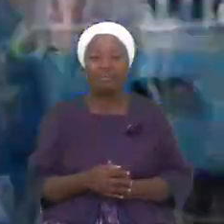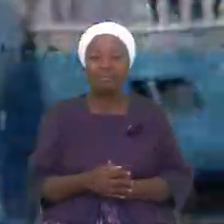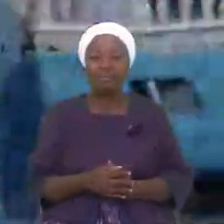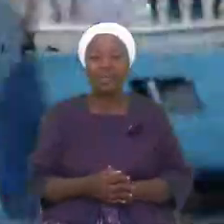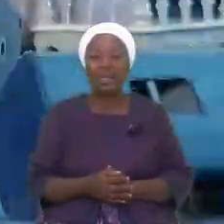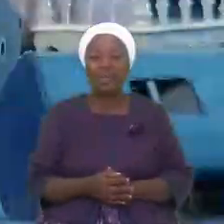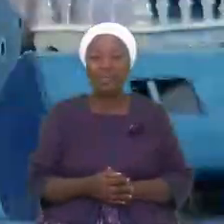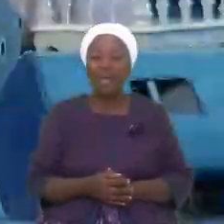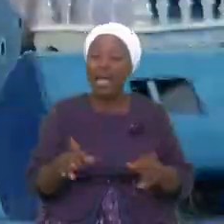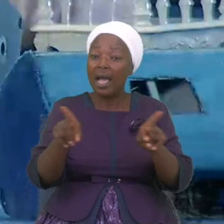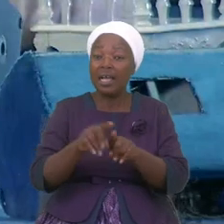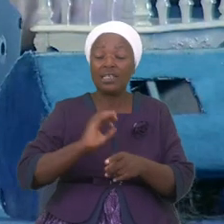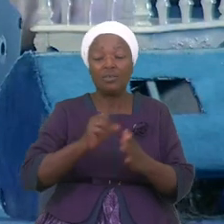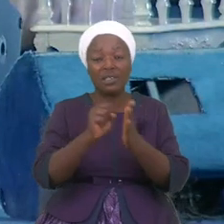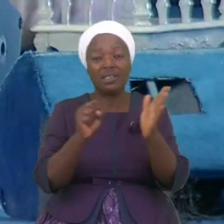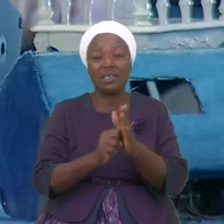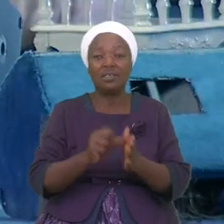As our state pastor